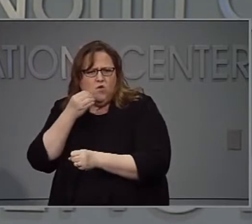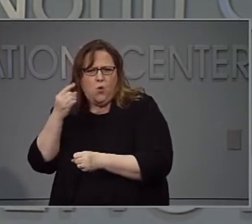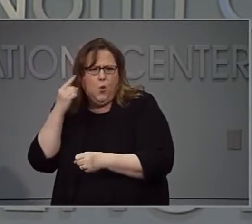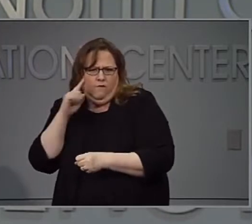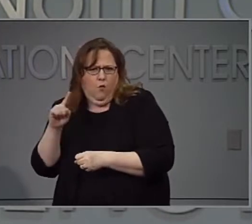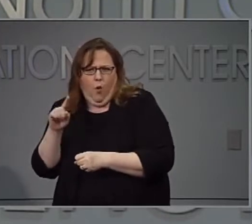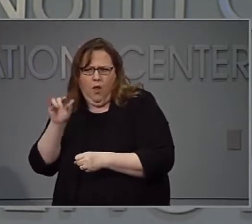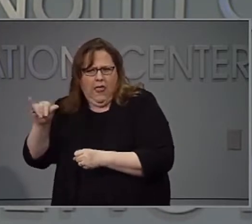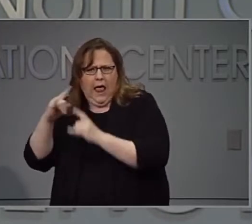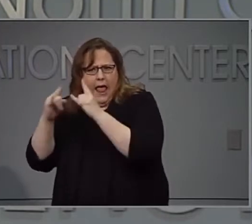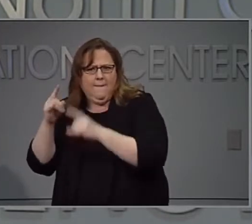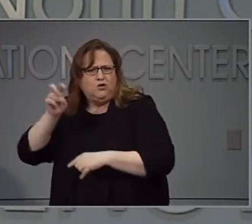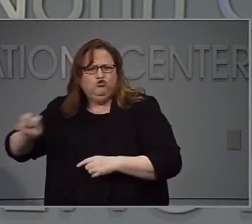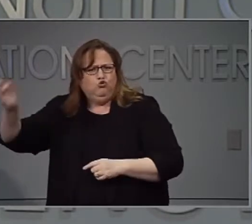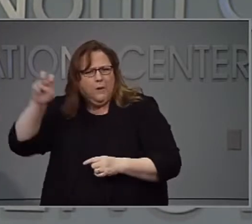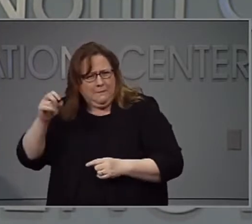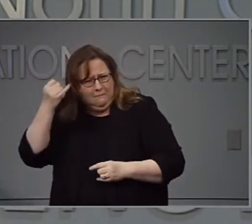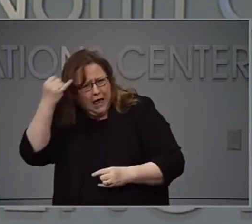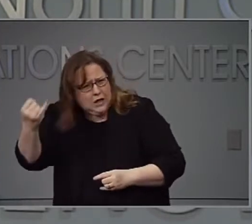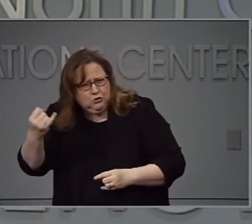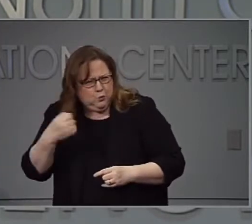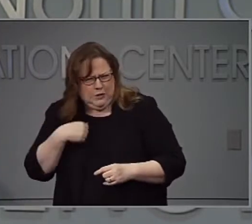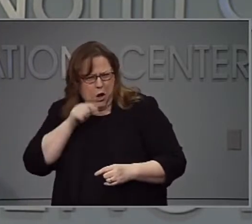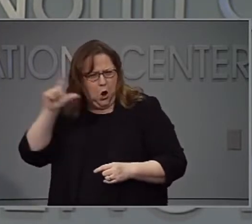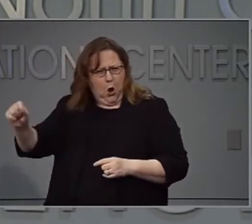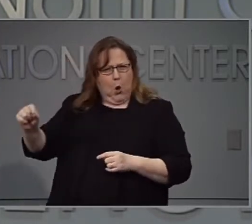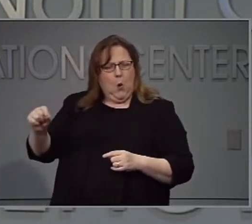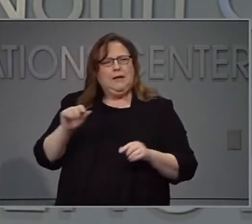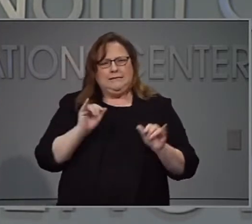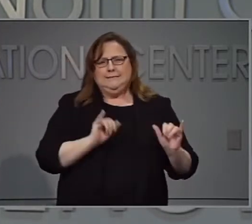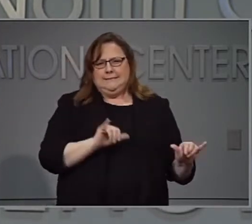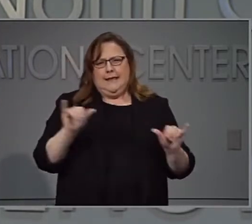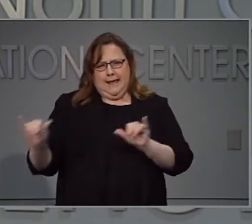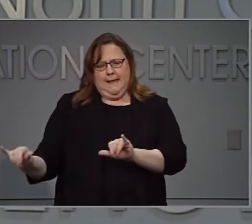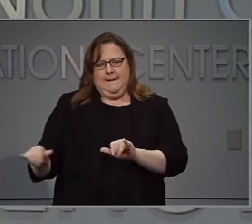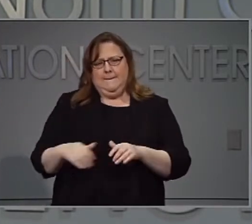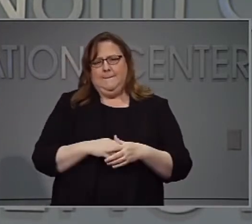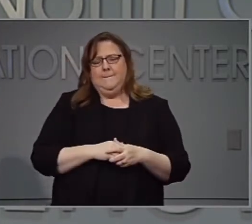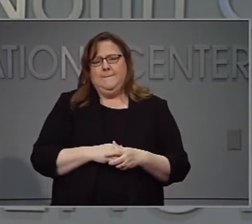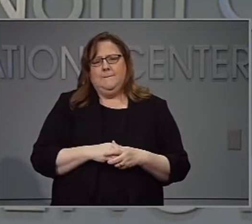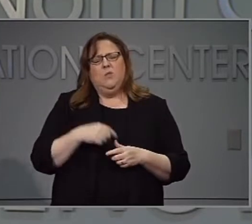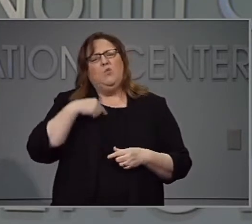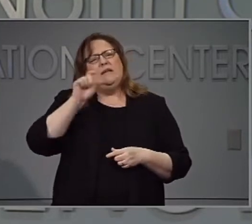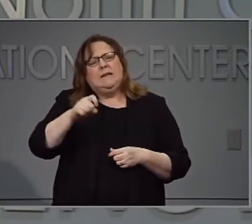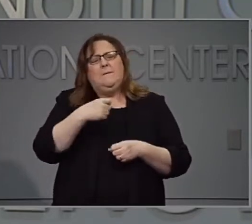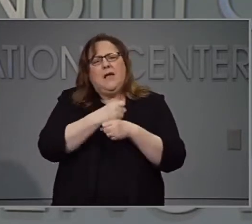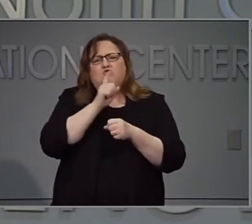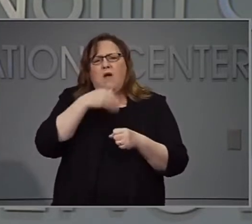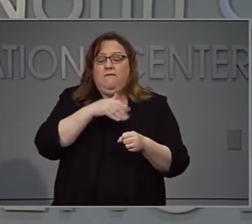samples and to ensure hospitals and first responders have what they need.